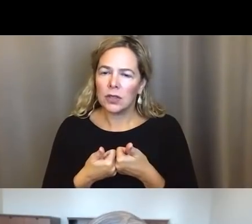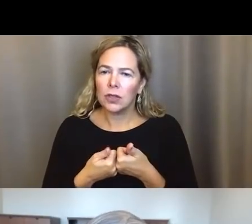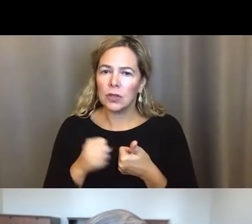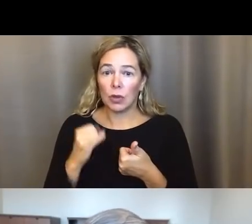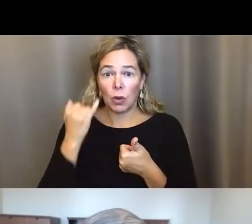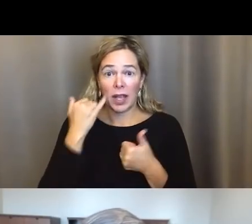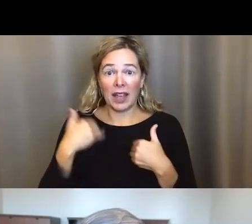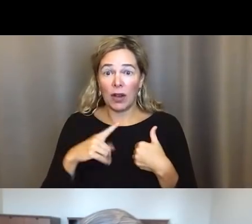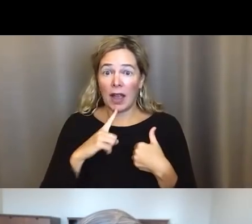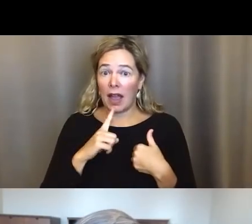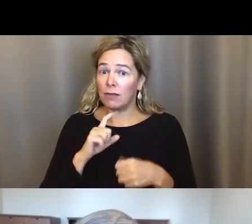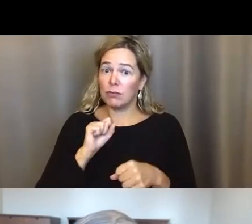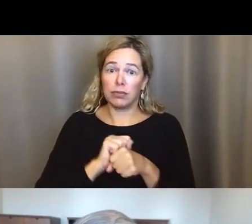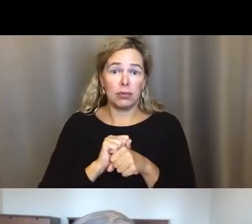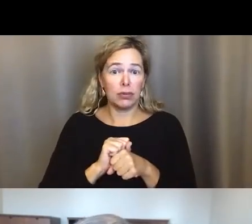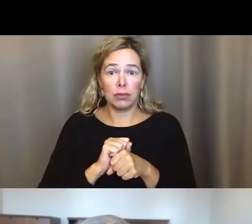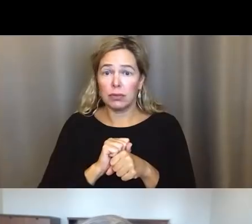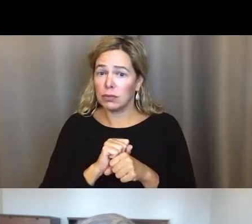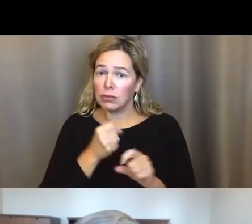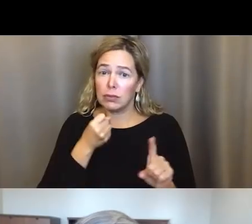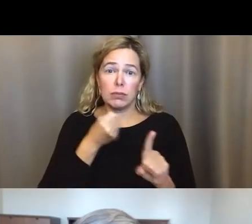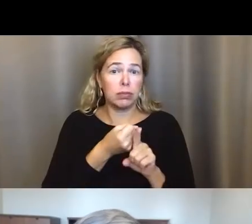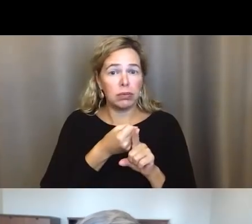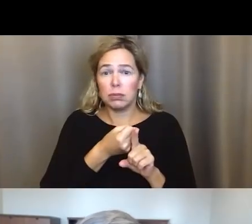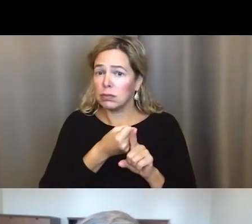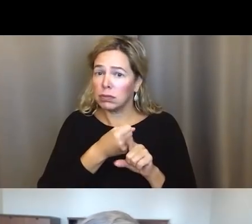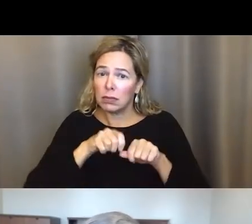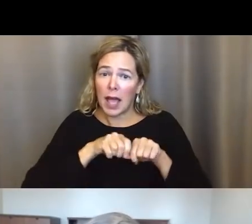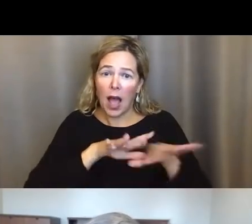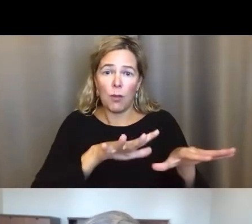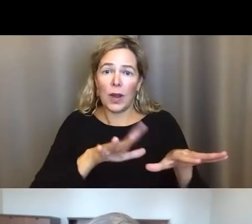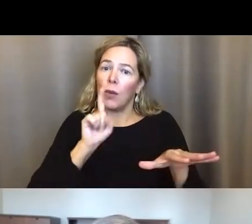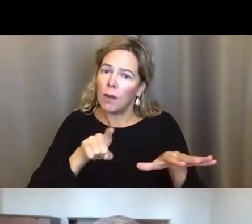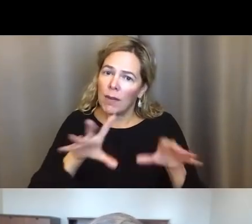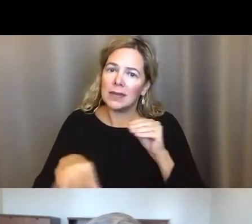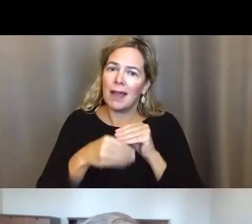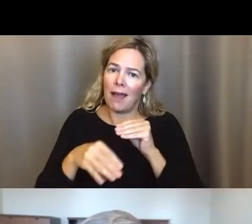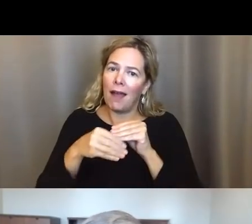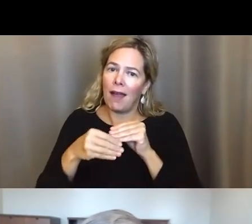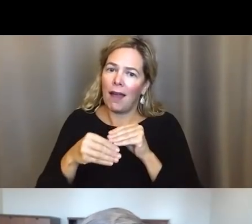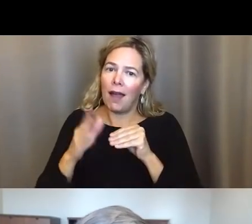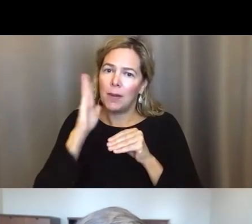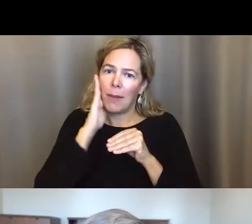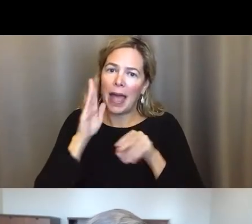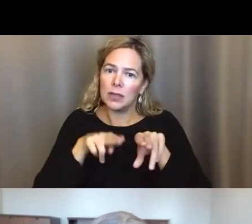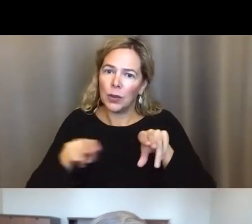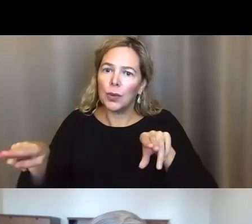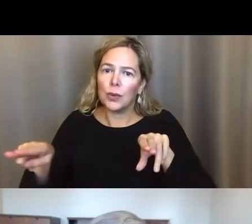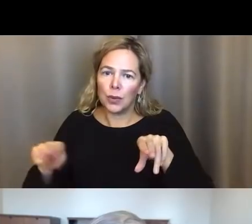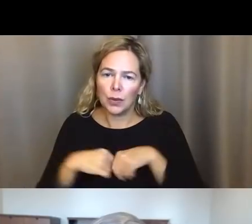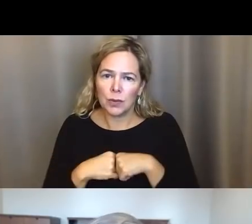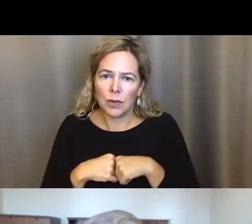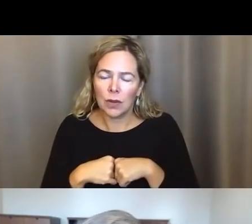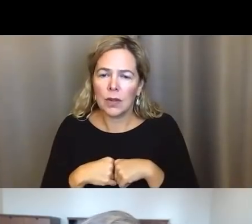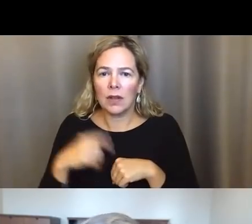acute cluster outbreak, we'll have to have additional ICU beds. And so we've put together a plan that we're implementing